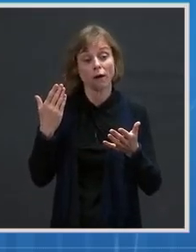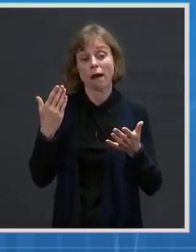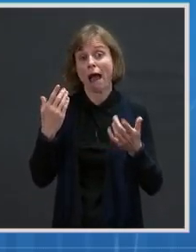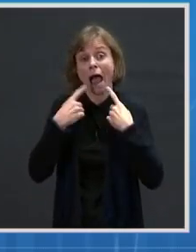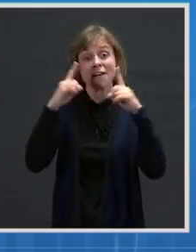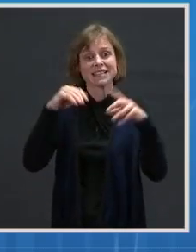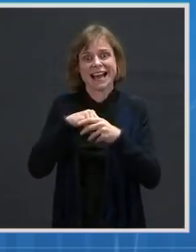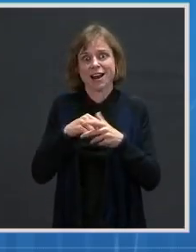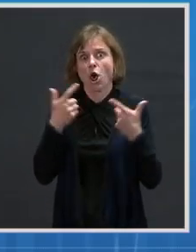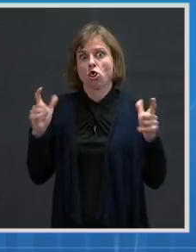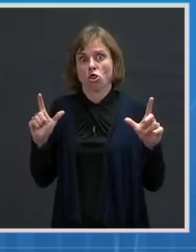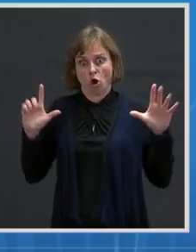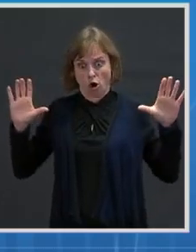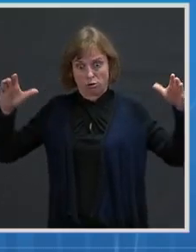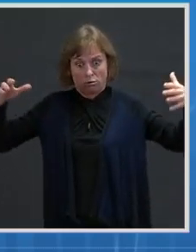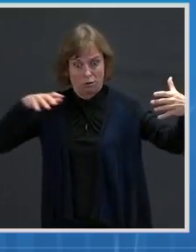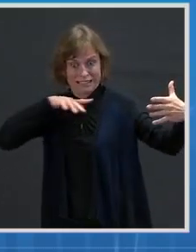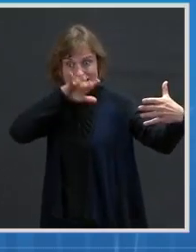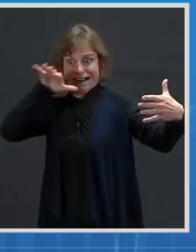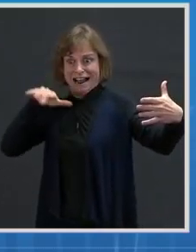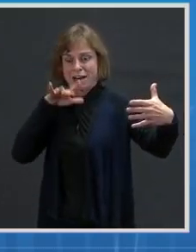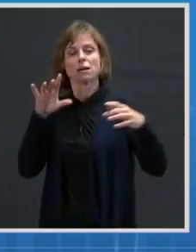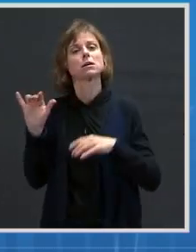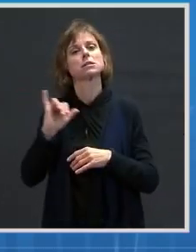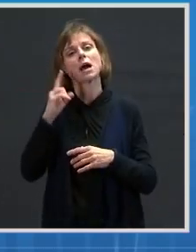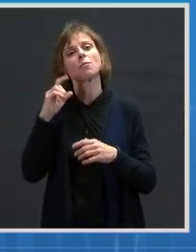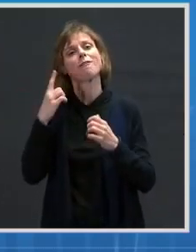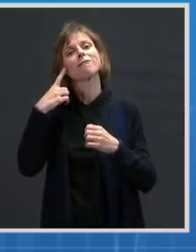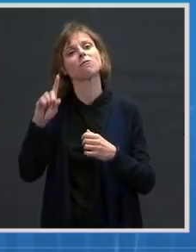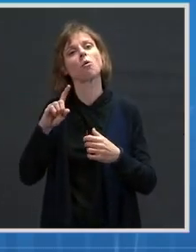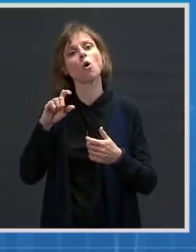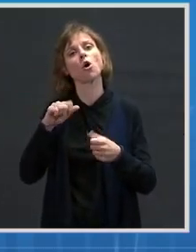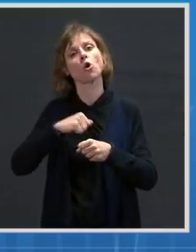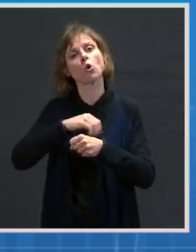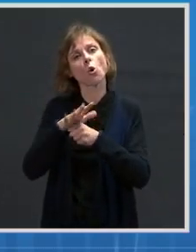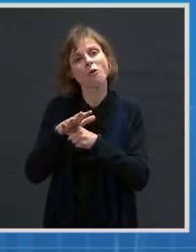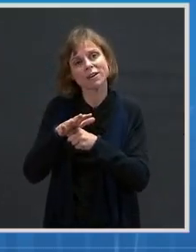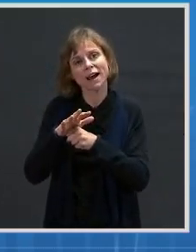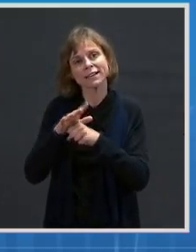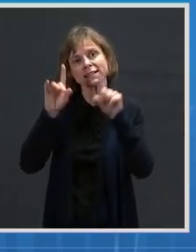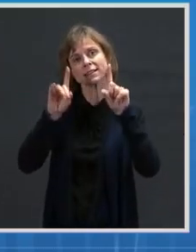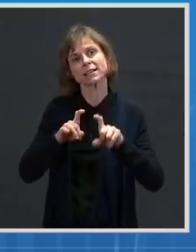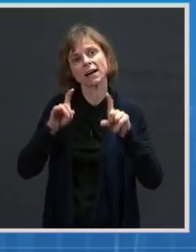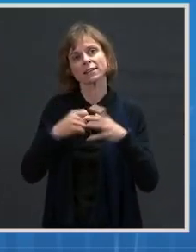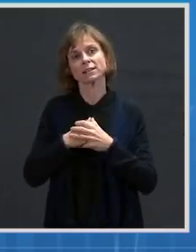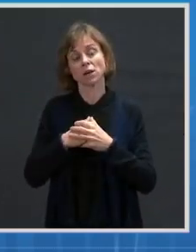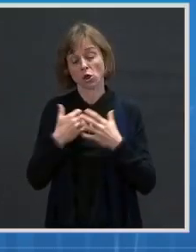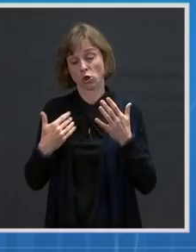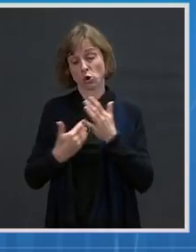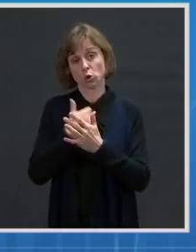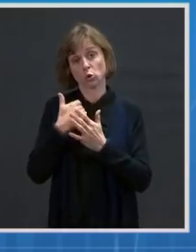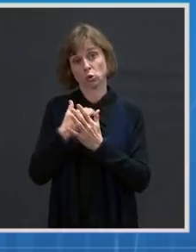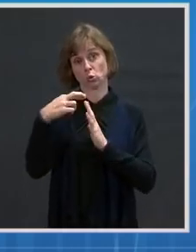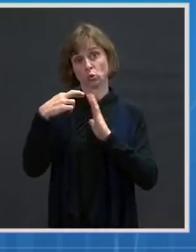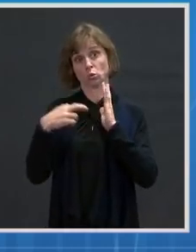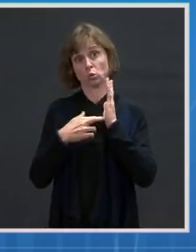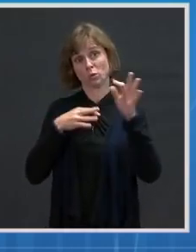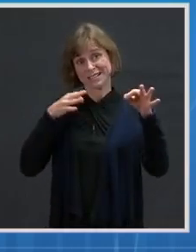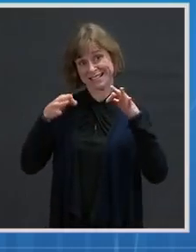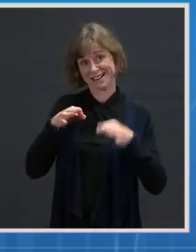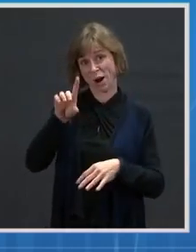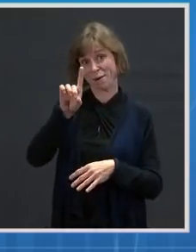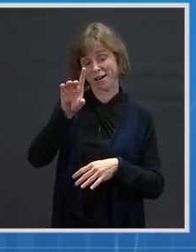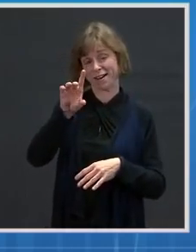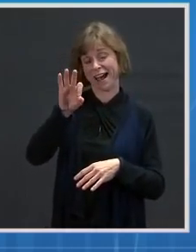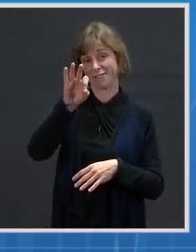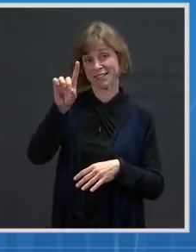for COVID-19 tests. The updated guidelines describes the FDA's activities to better understand